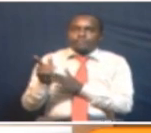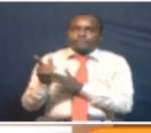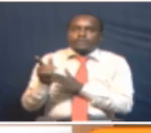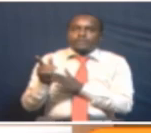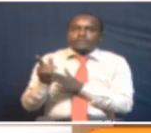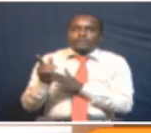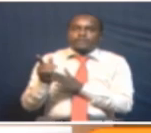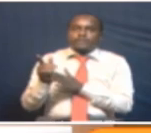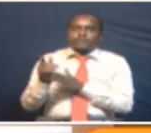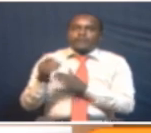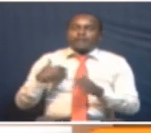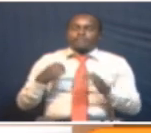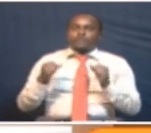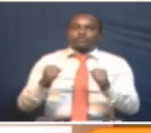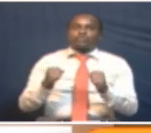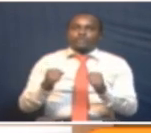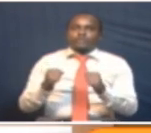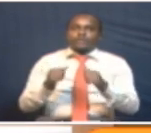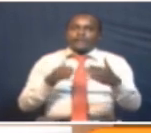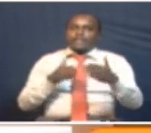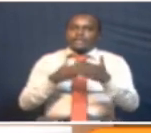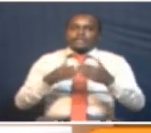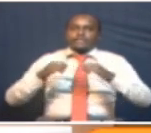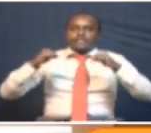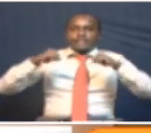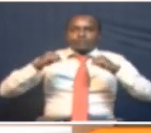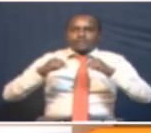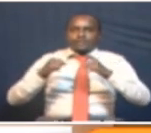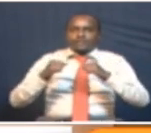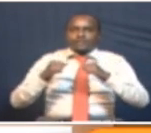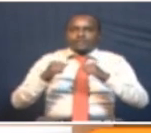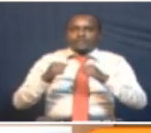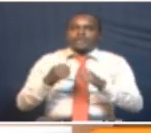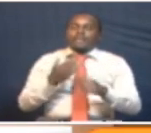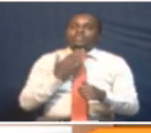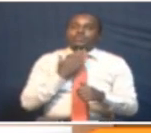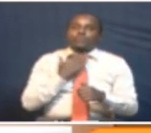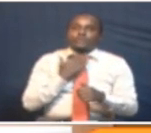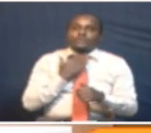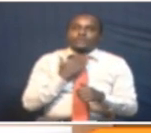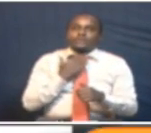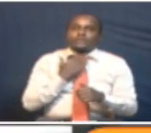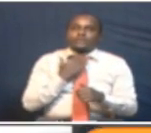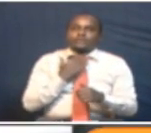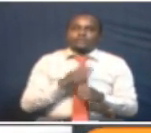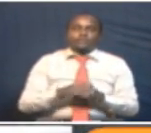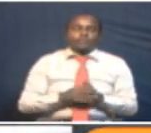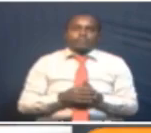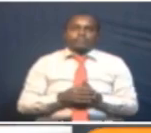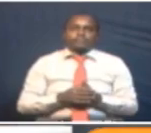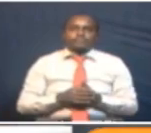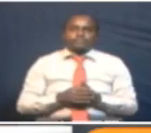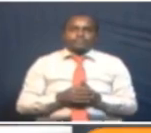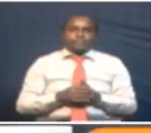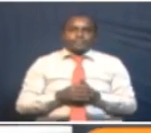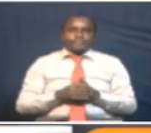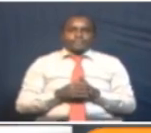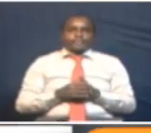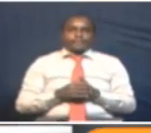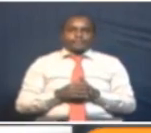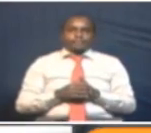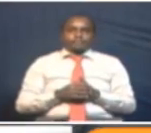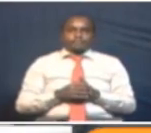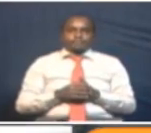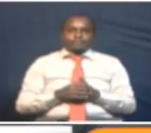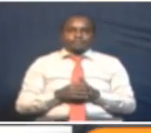straight, very firmly against the handshake. As far as they're concerned, they want it. All right, so, you know, just, you know,